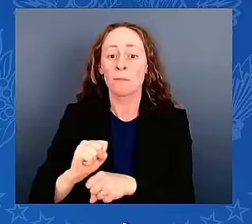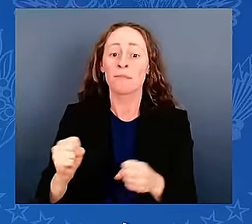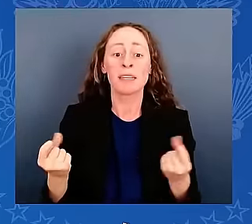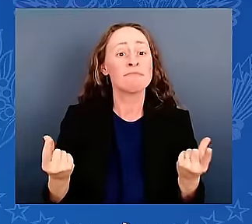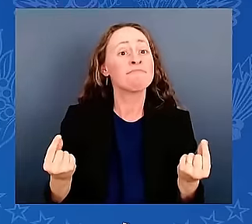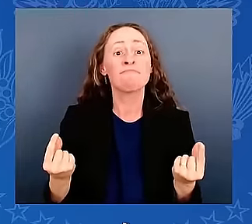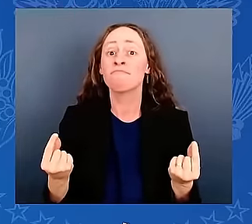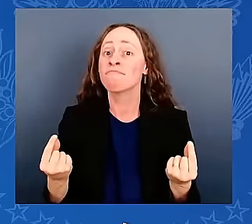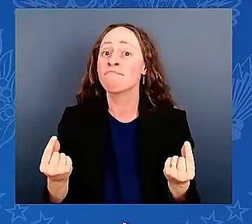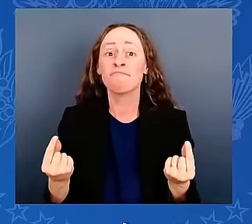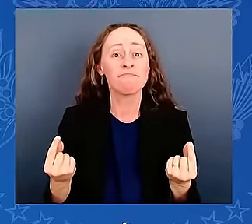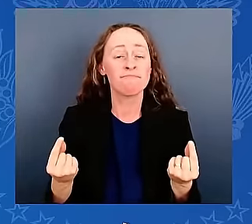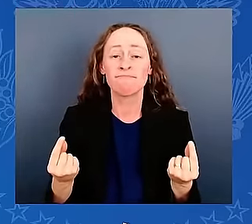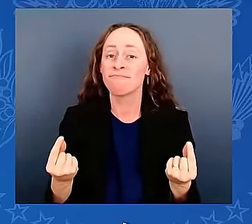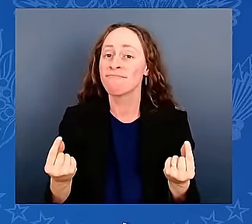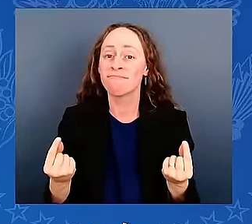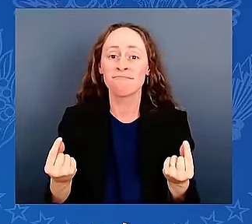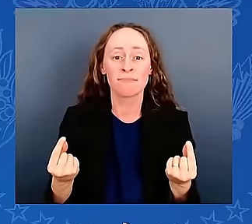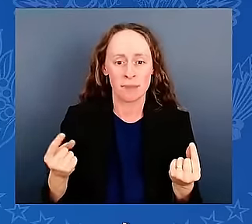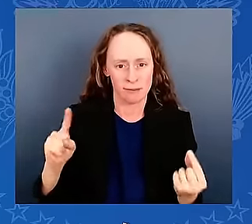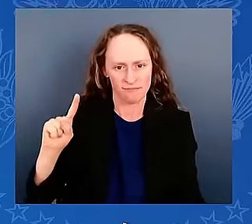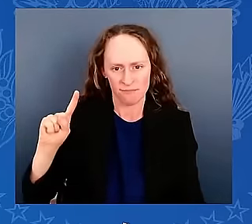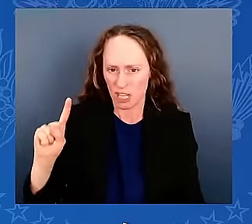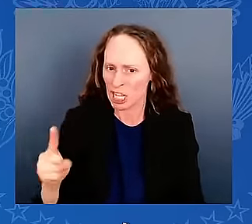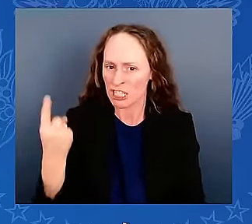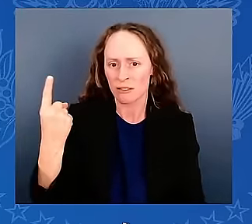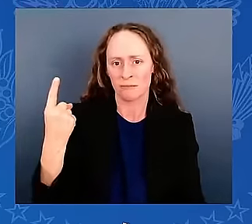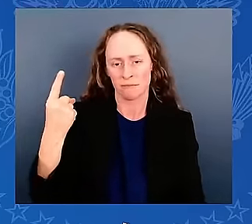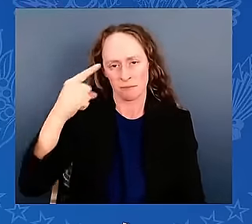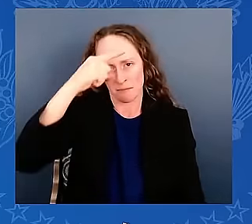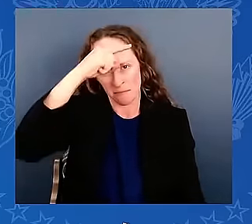The first black president in American history, Barack Obama.